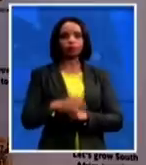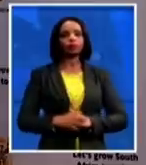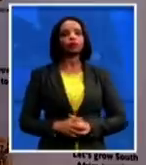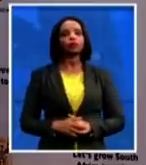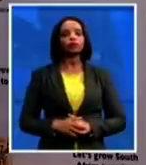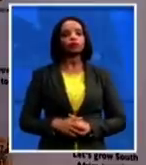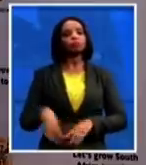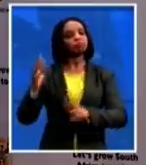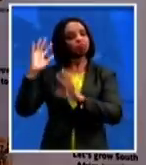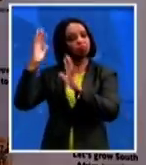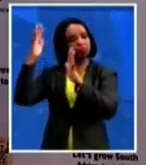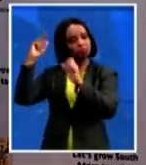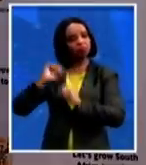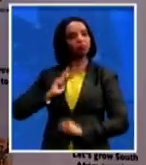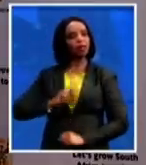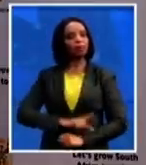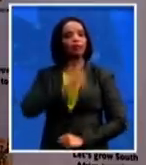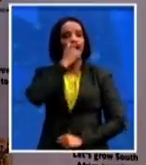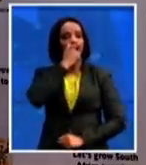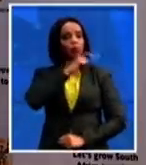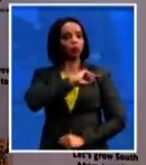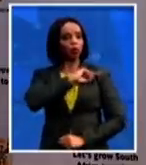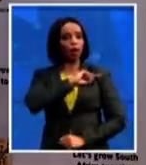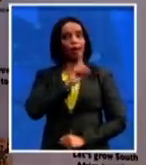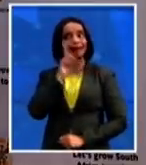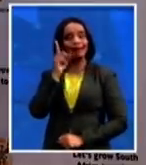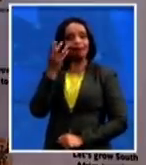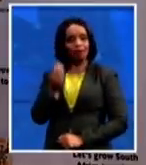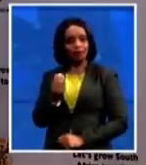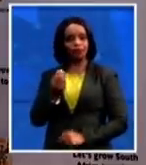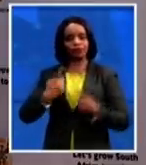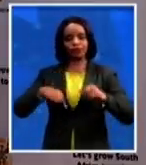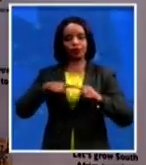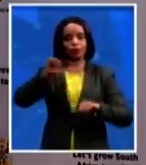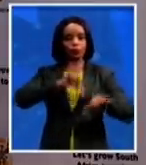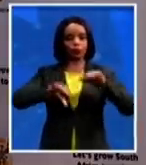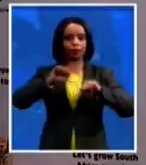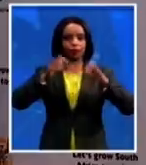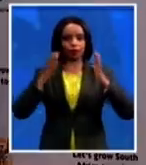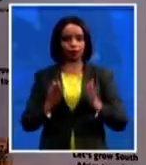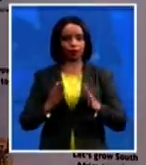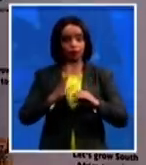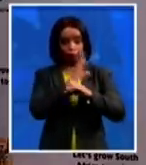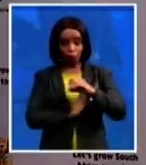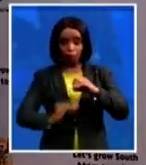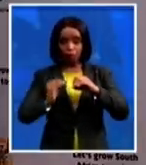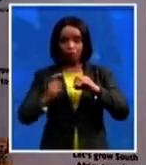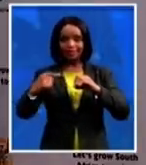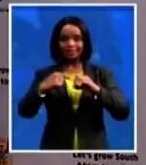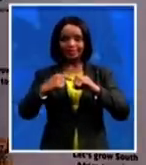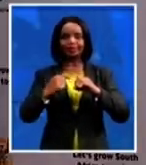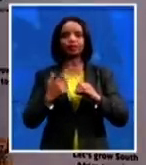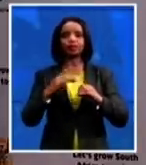world about the Omicron variant that has been spreading around the world. Cabinet continues to support